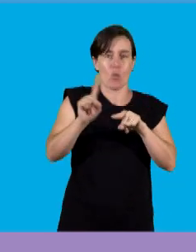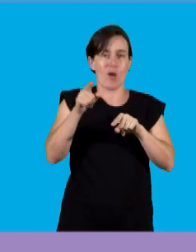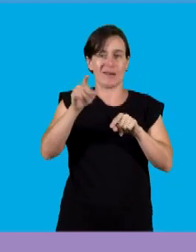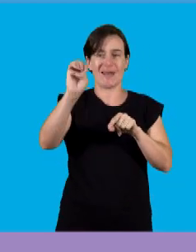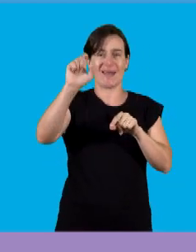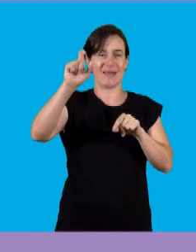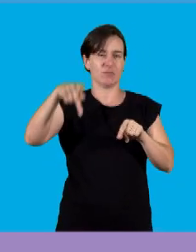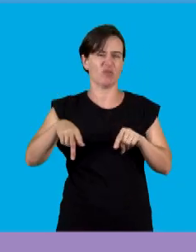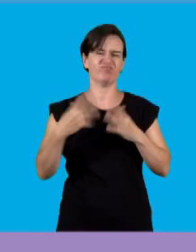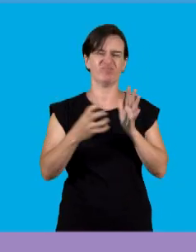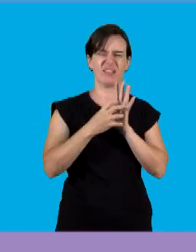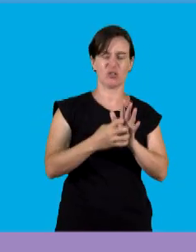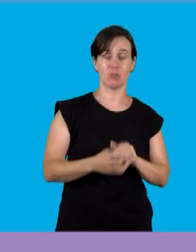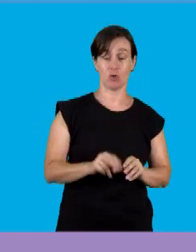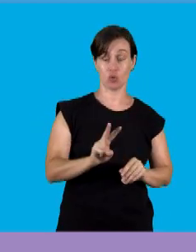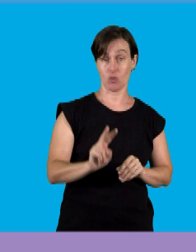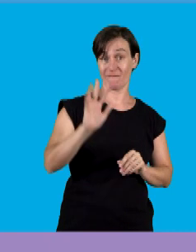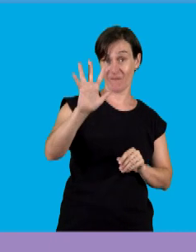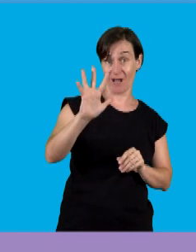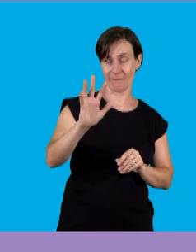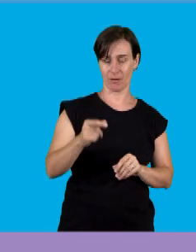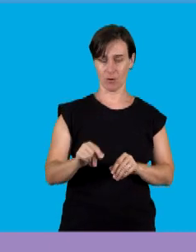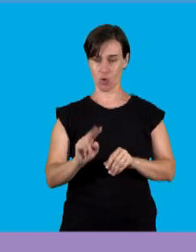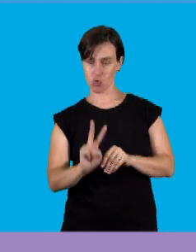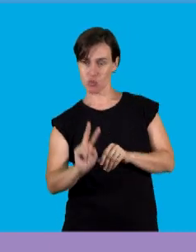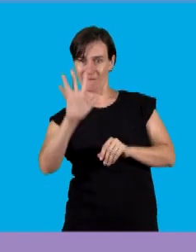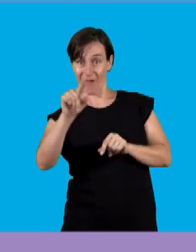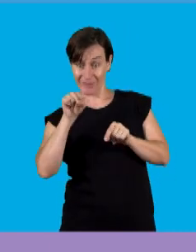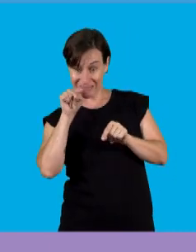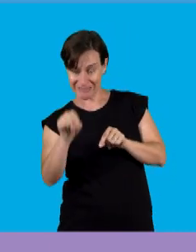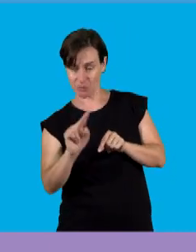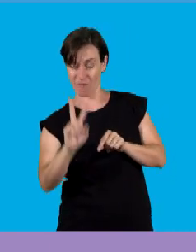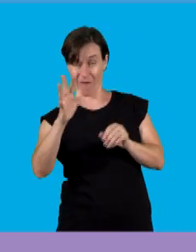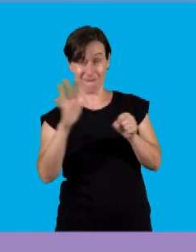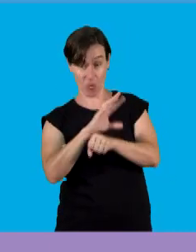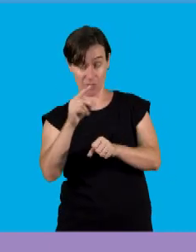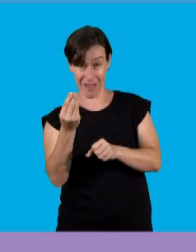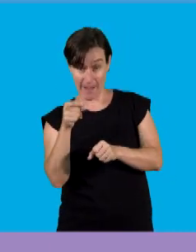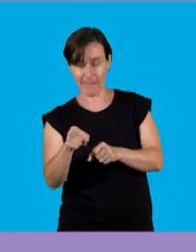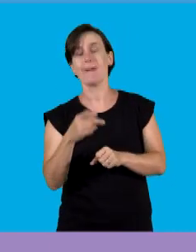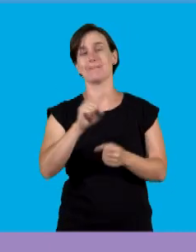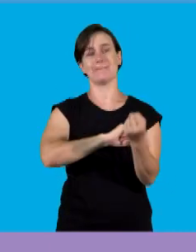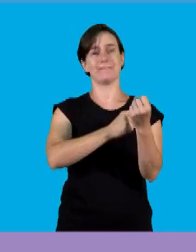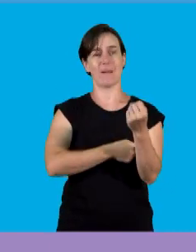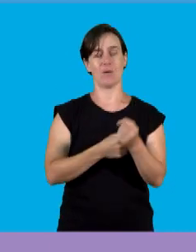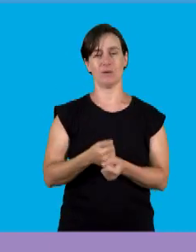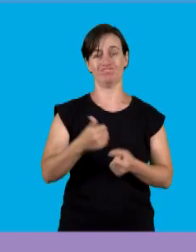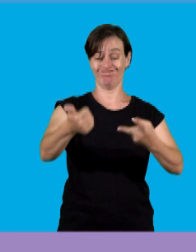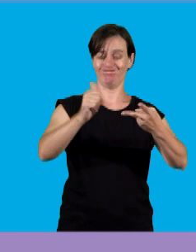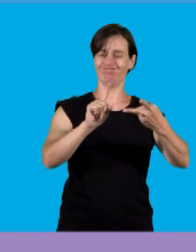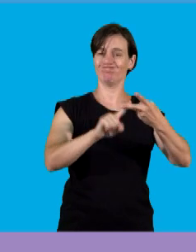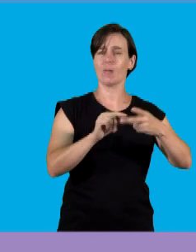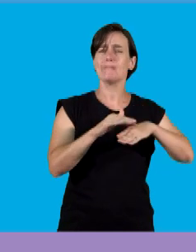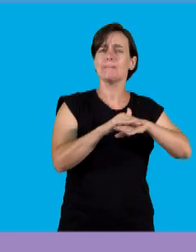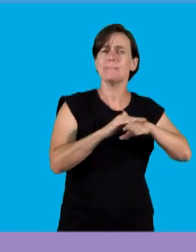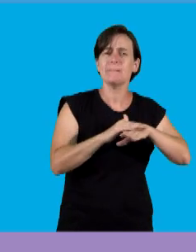we have a base 2 and an exponent of 5. That is a power. Then we have a base, which is the number that is